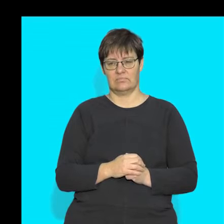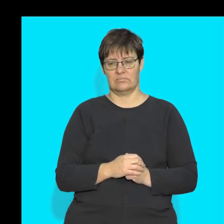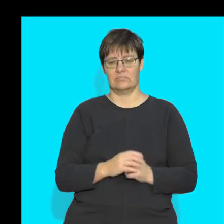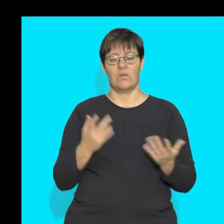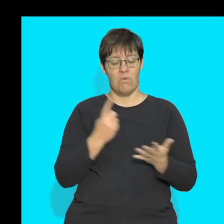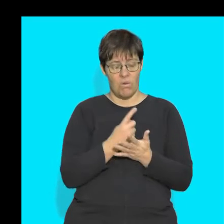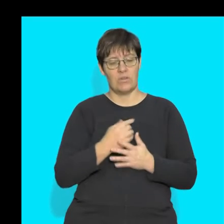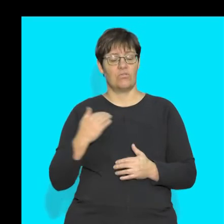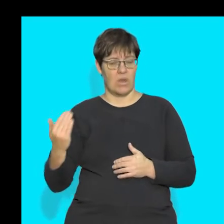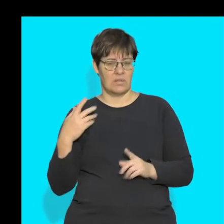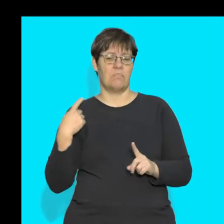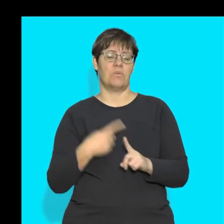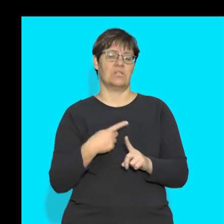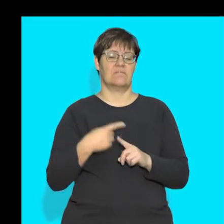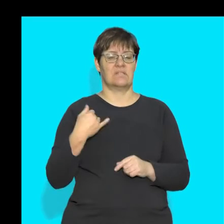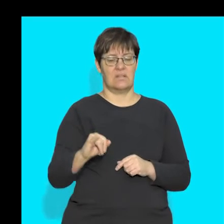still positive